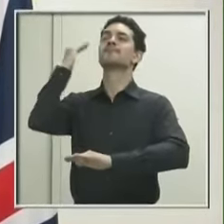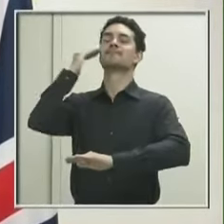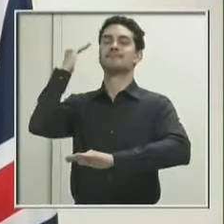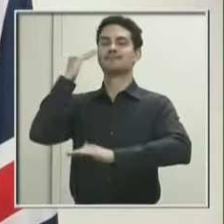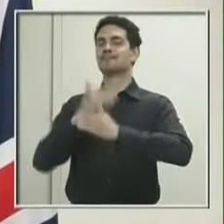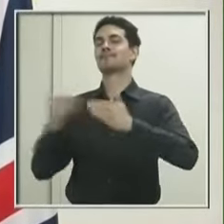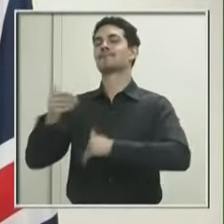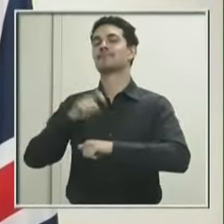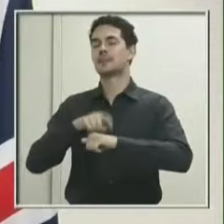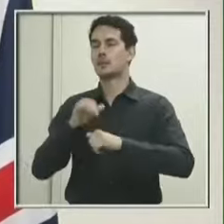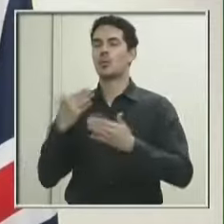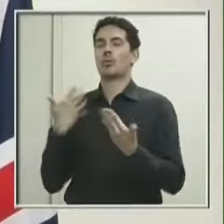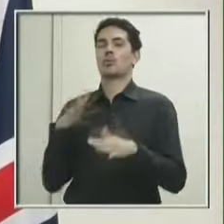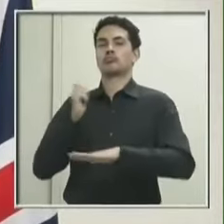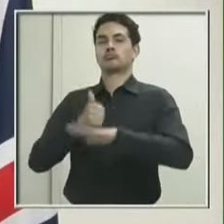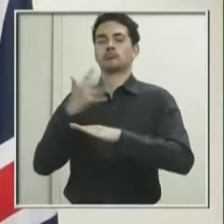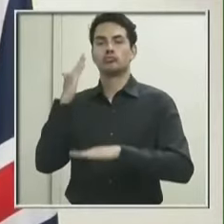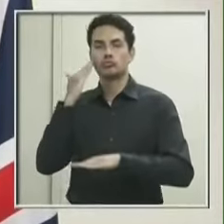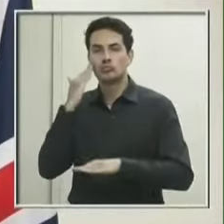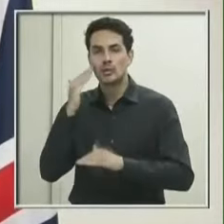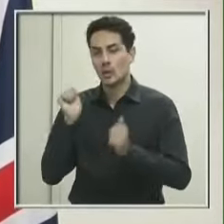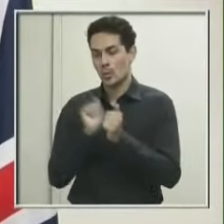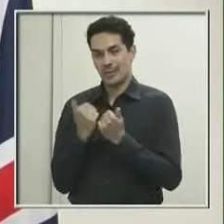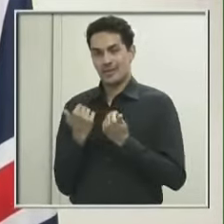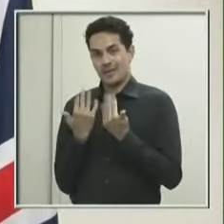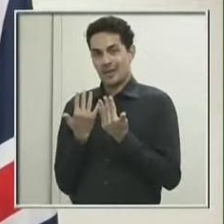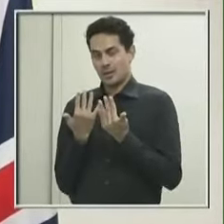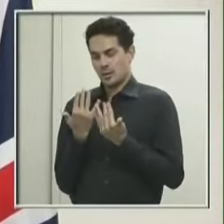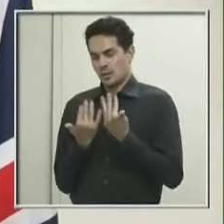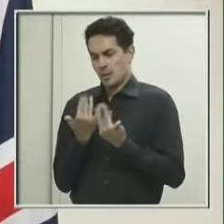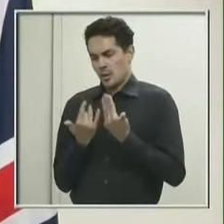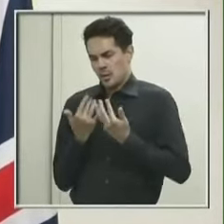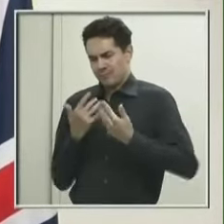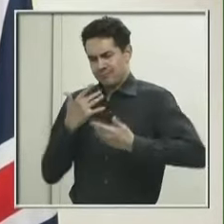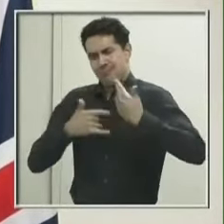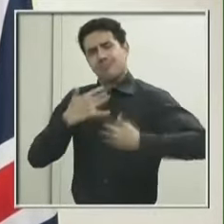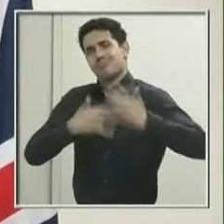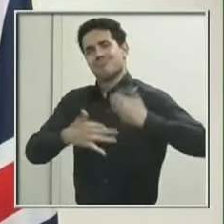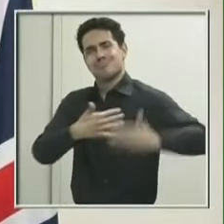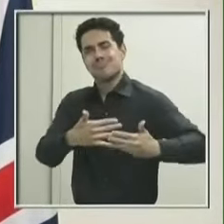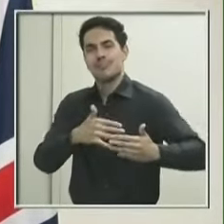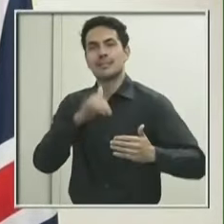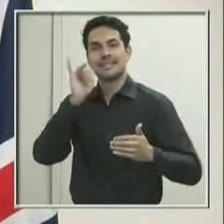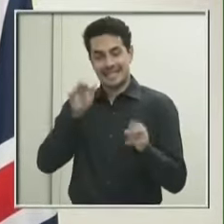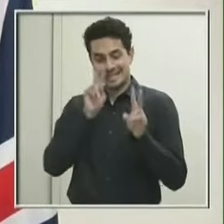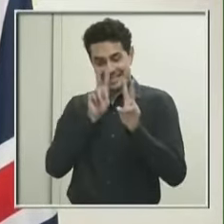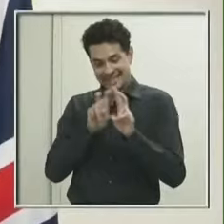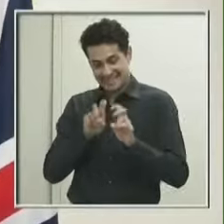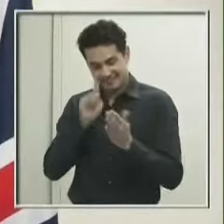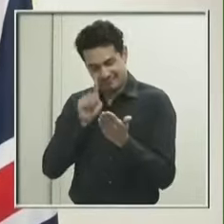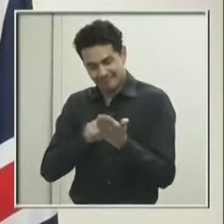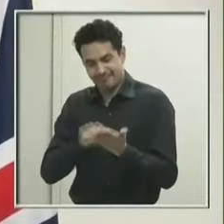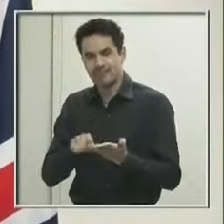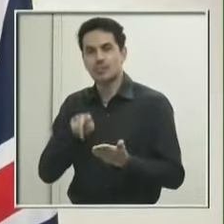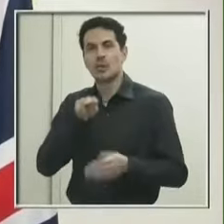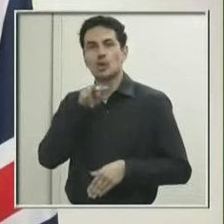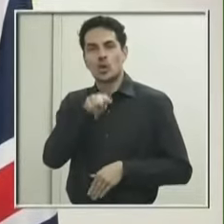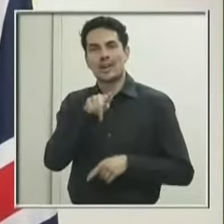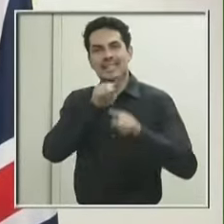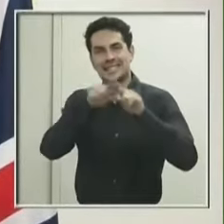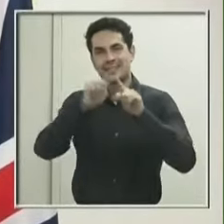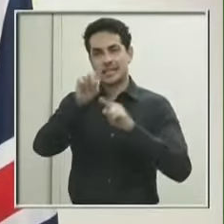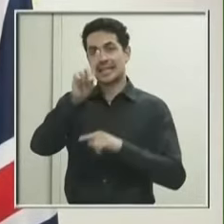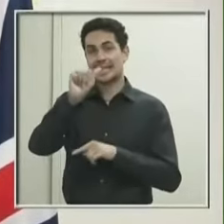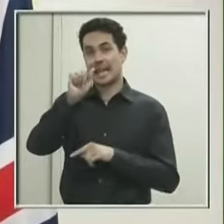fire progression along with all of the responding units' actions, and that's really what the analysis is looking at these cross-cutting data